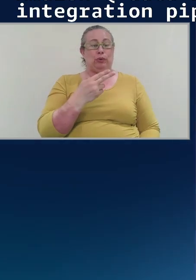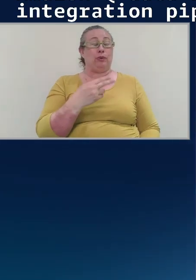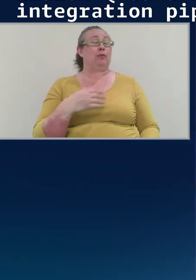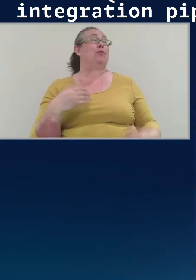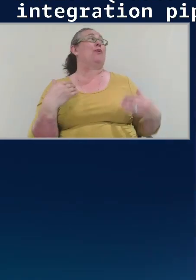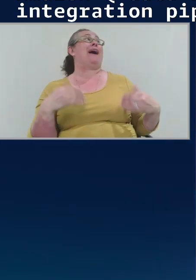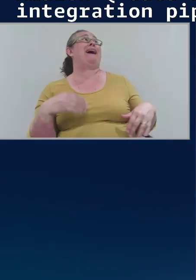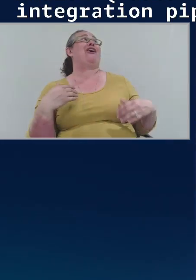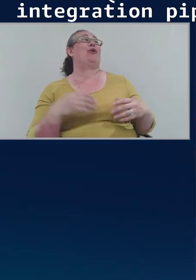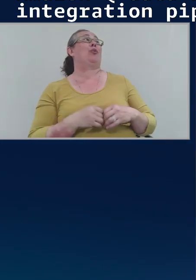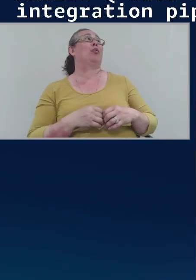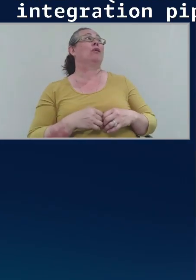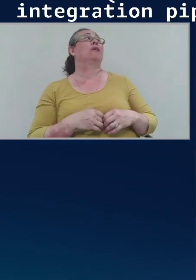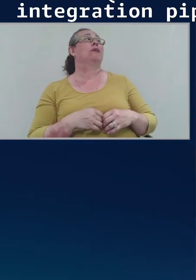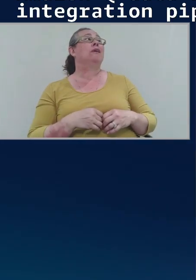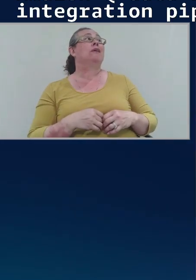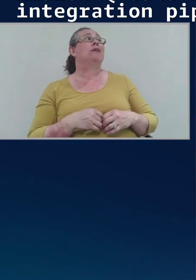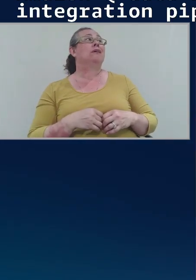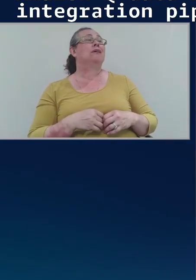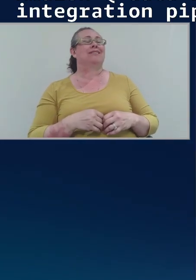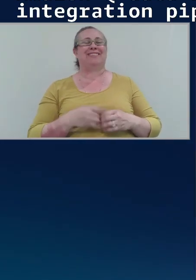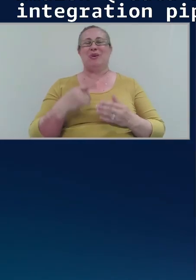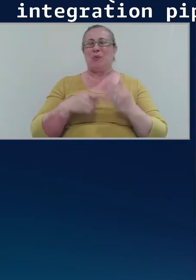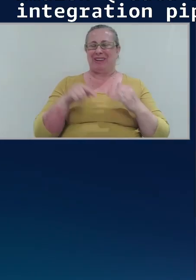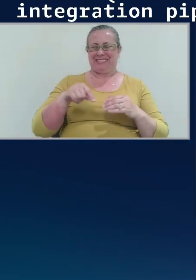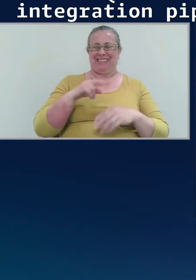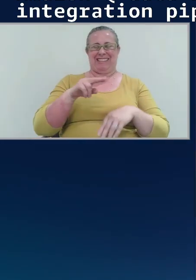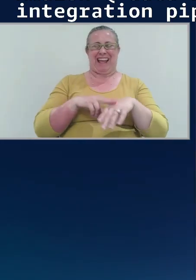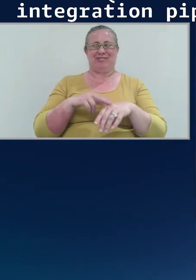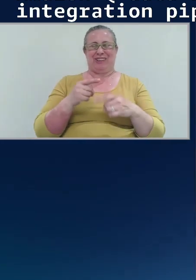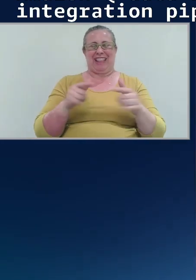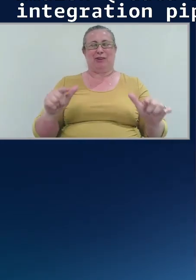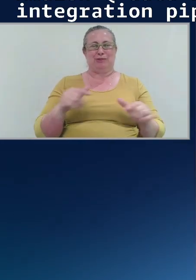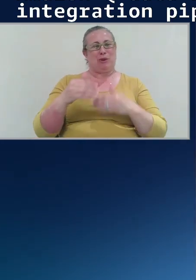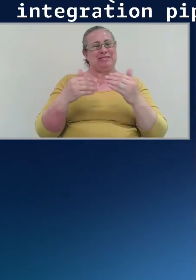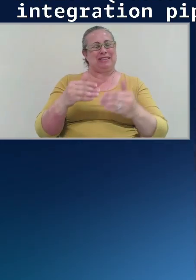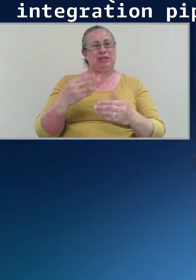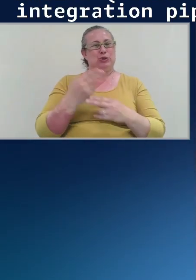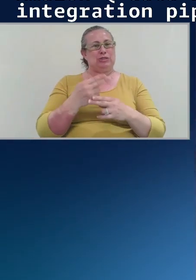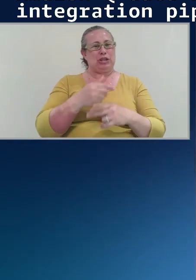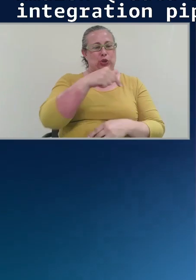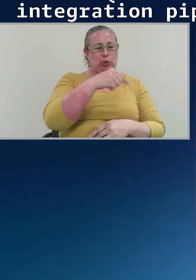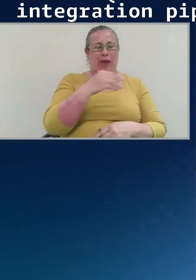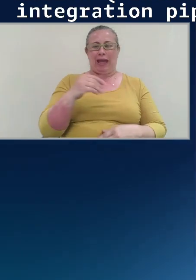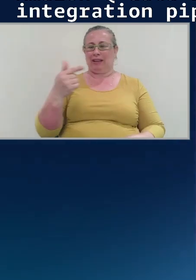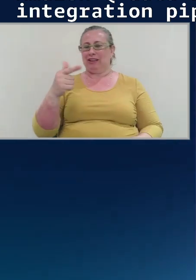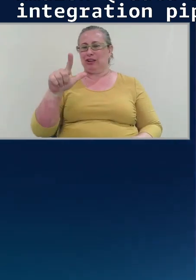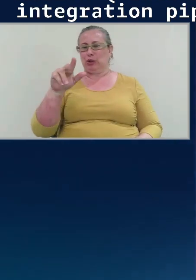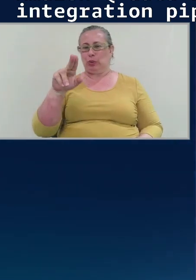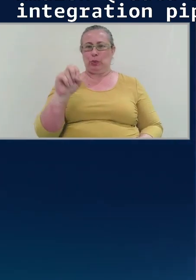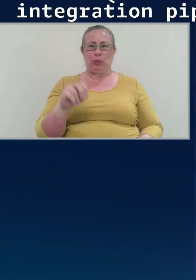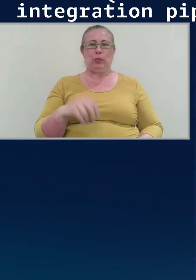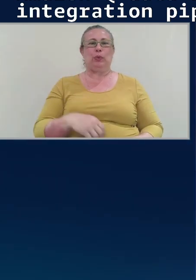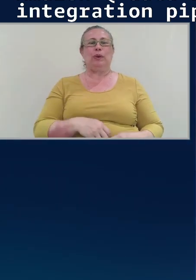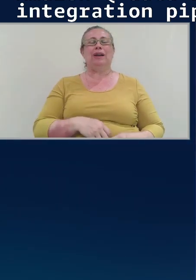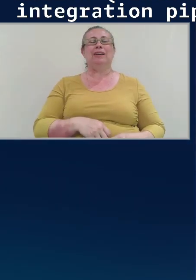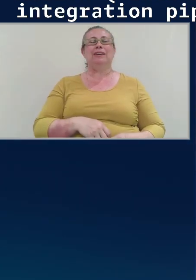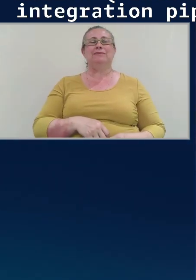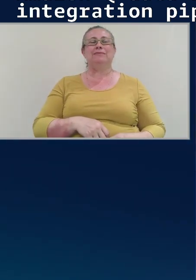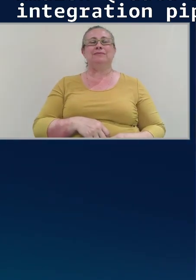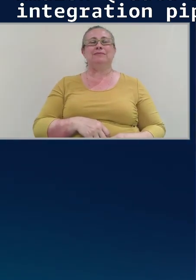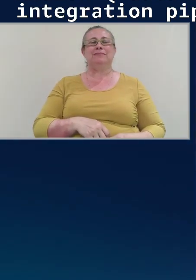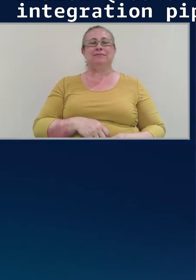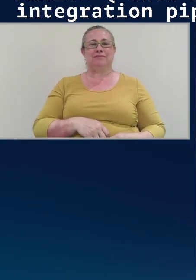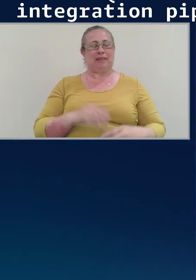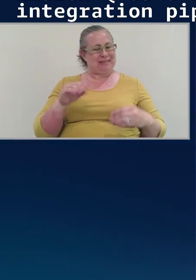Holmes. So what is this natural language processing using Q and Glue? You know, first, let's give readers, our folks, a little bit of information